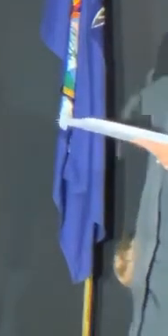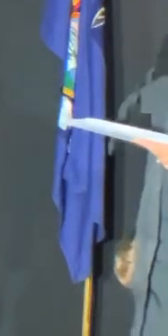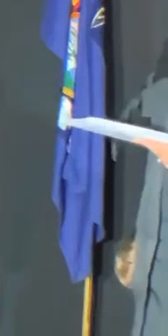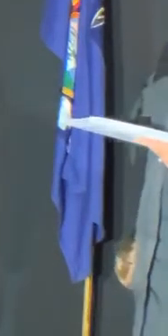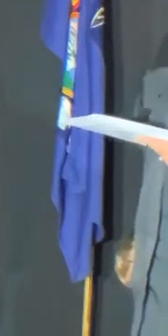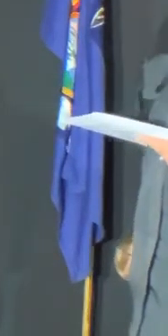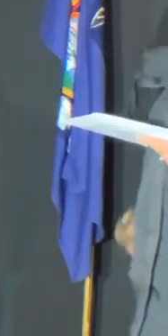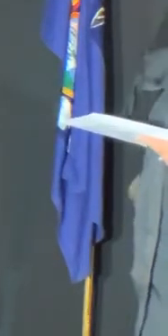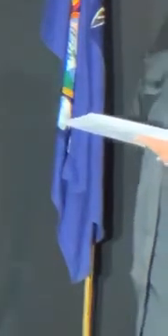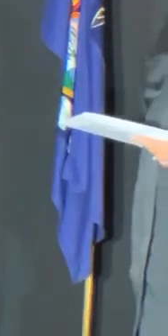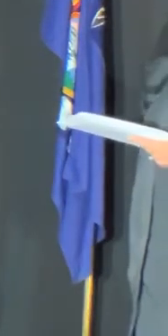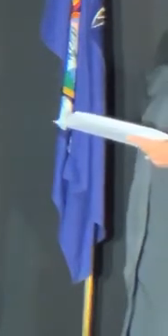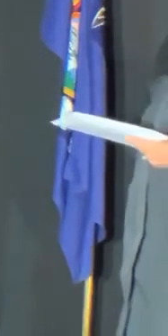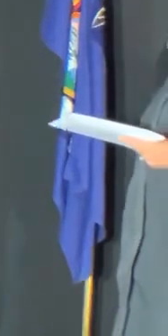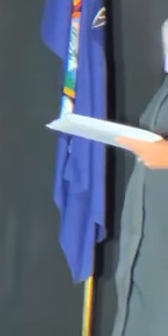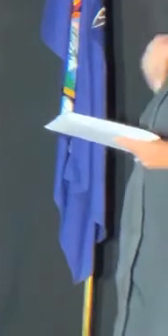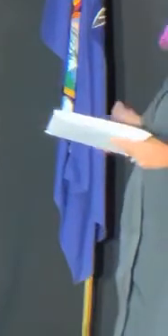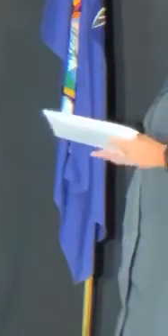Absentia.